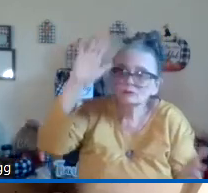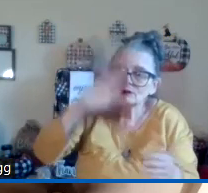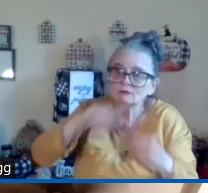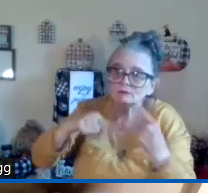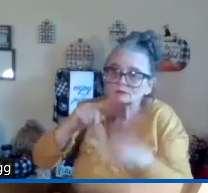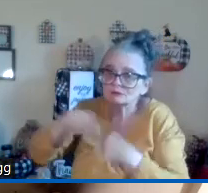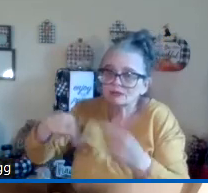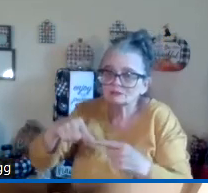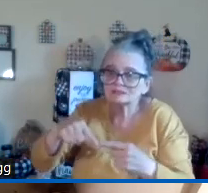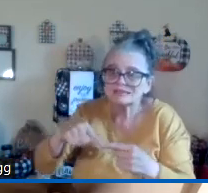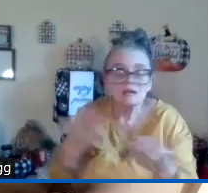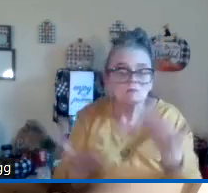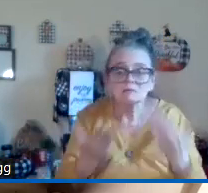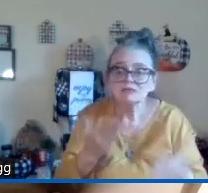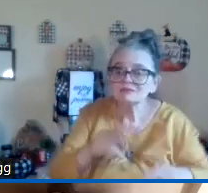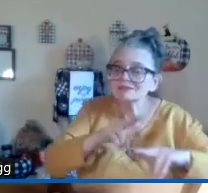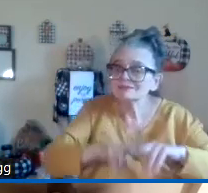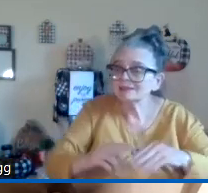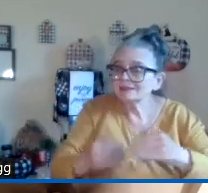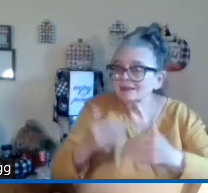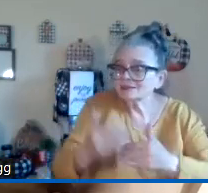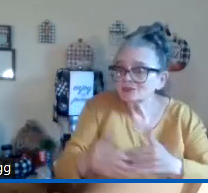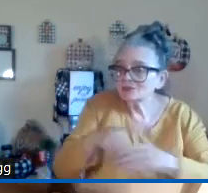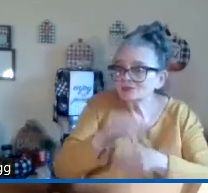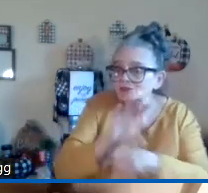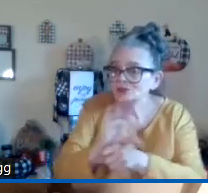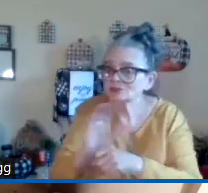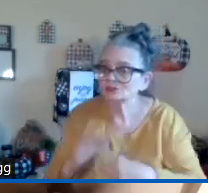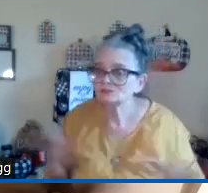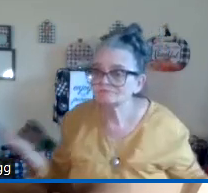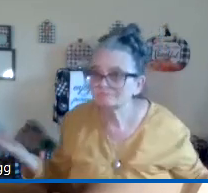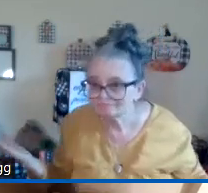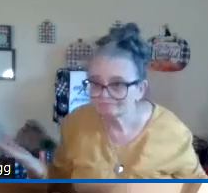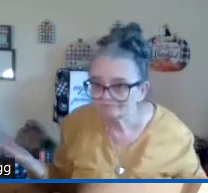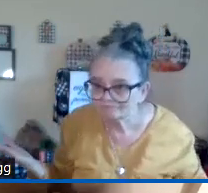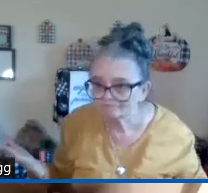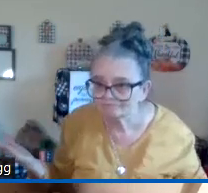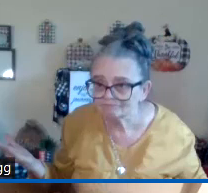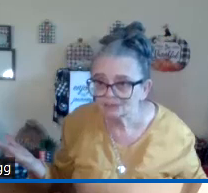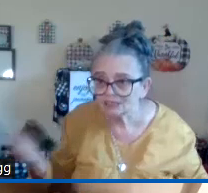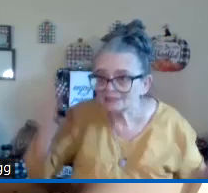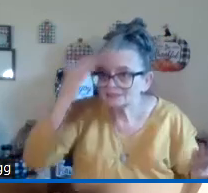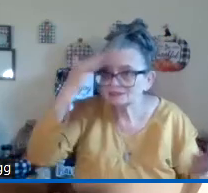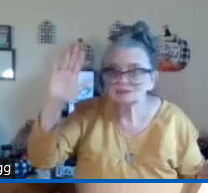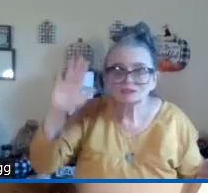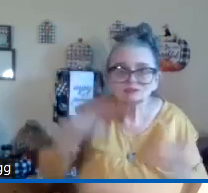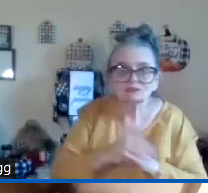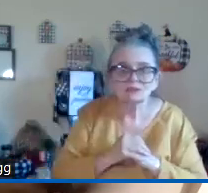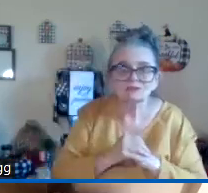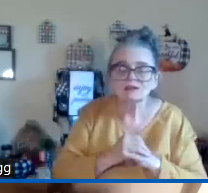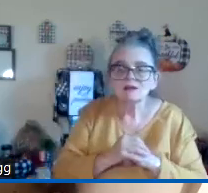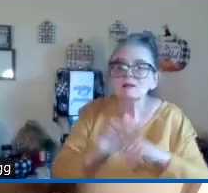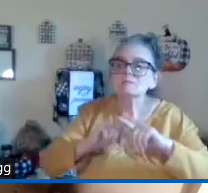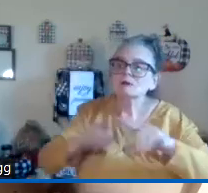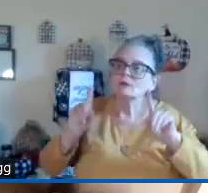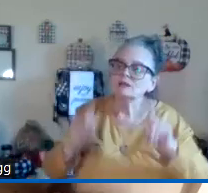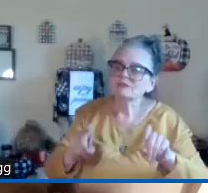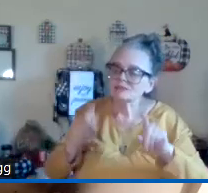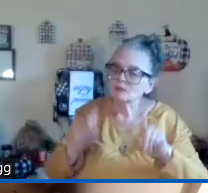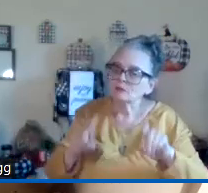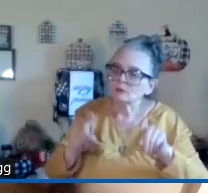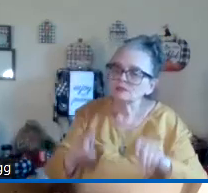then we come out and we grow, and we increase, and that will happen. And it goes in cycles. Like right